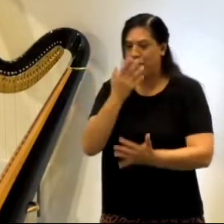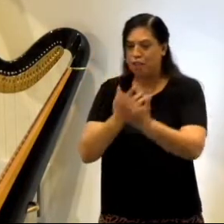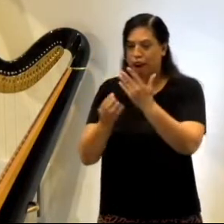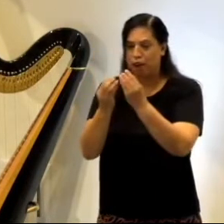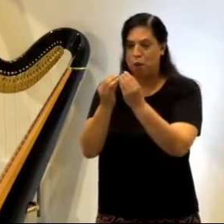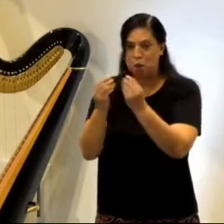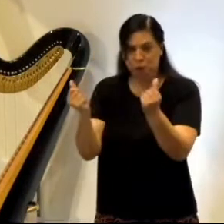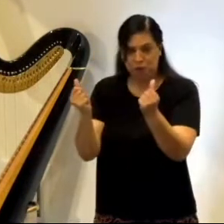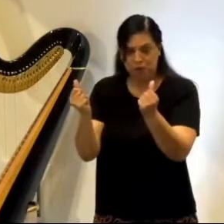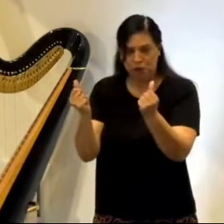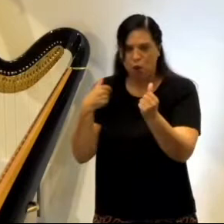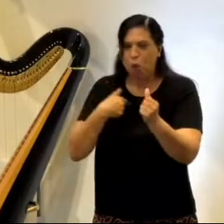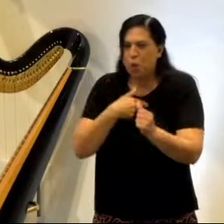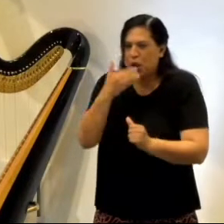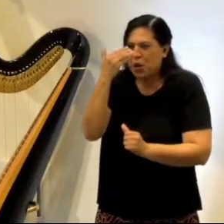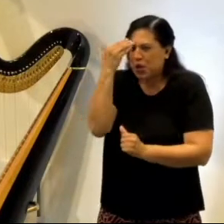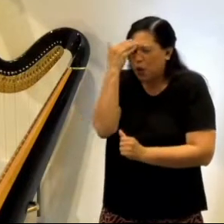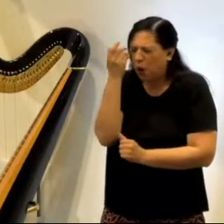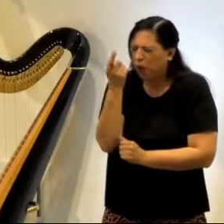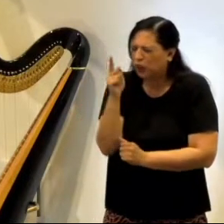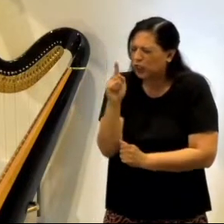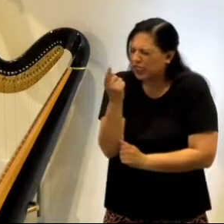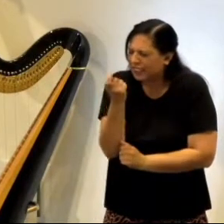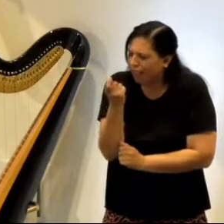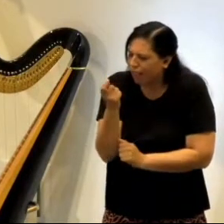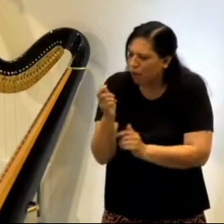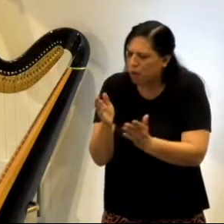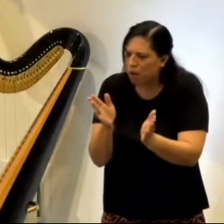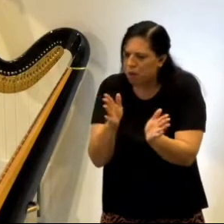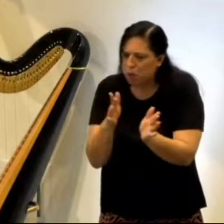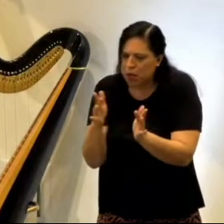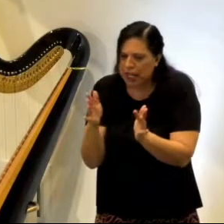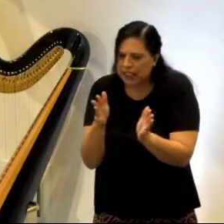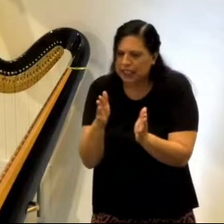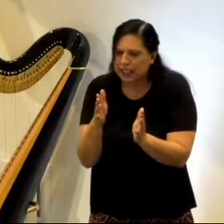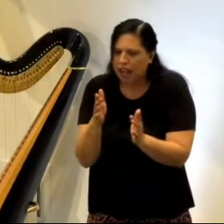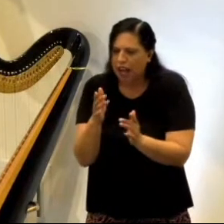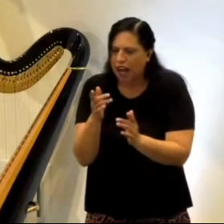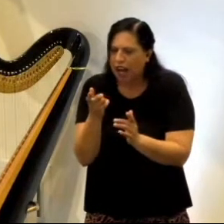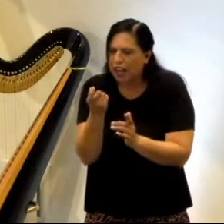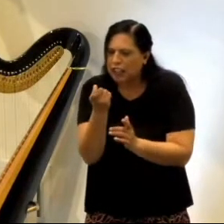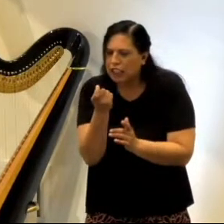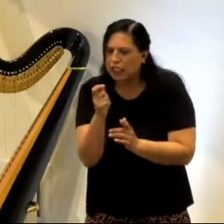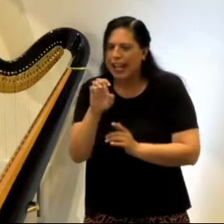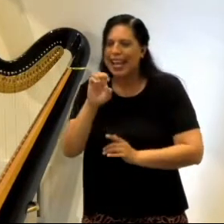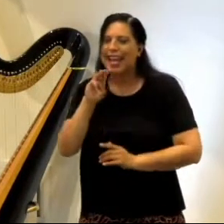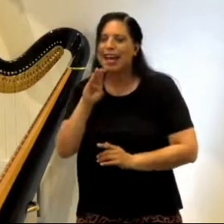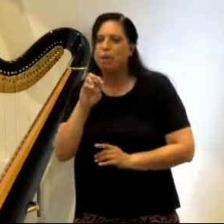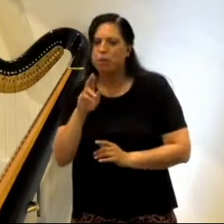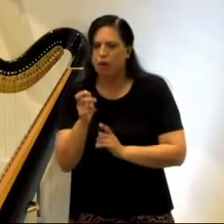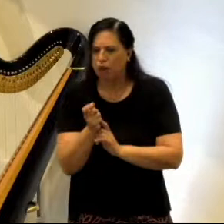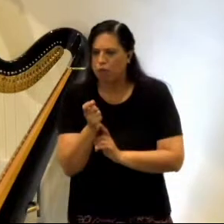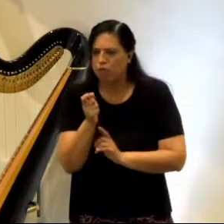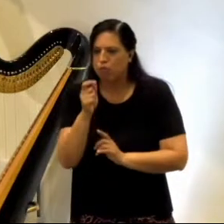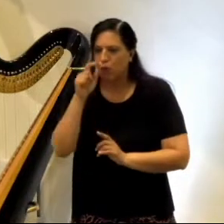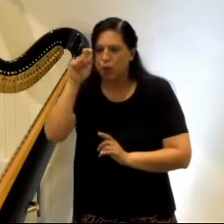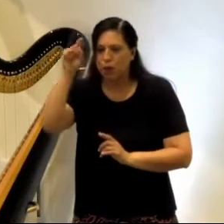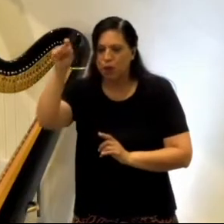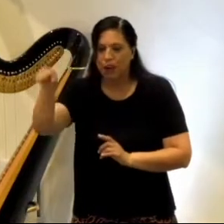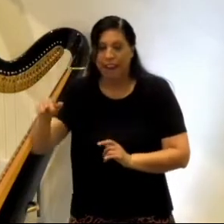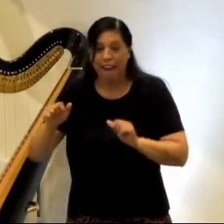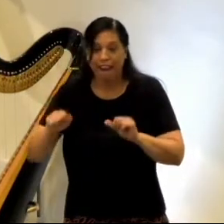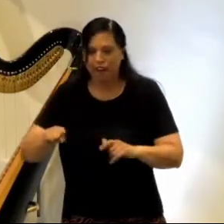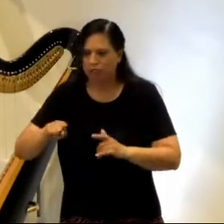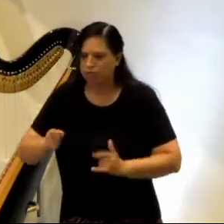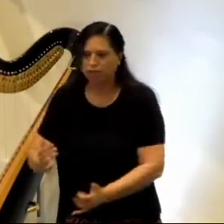know all it takes is just a little breeze on a little ember, and in no time it can be a raging fire all over again.